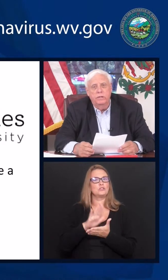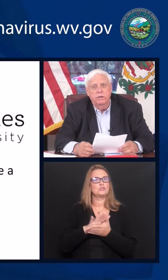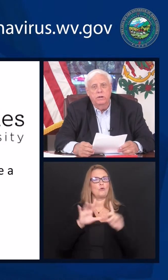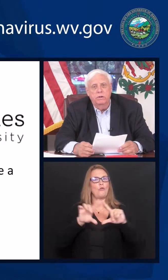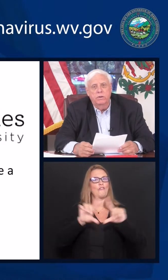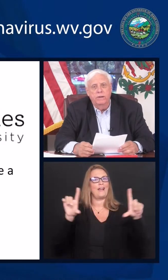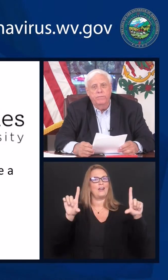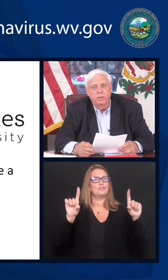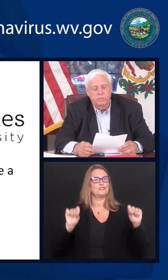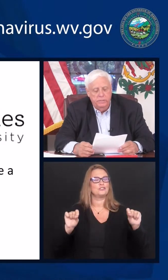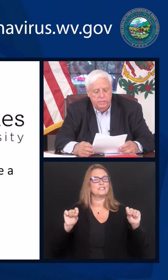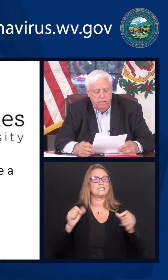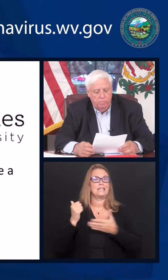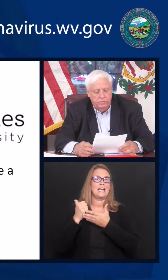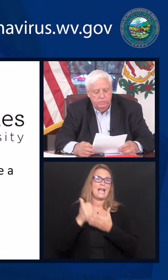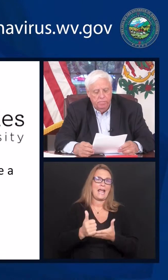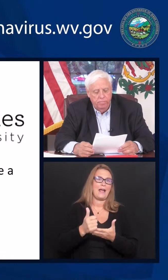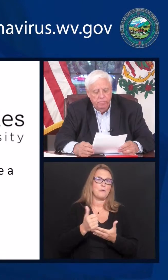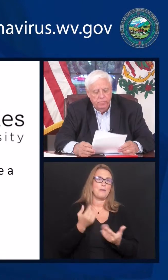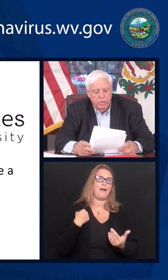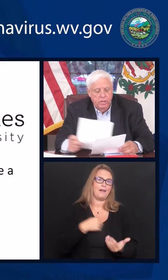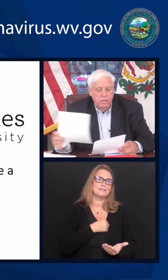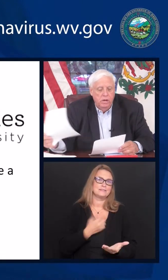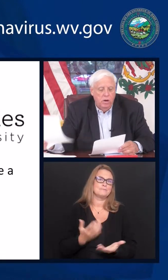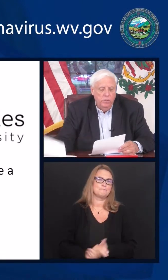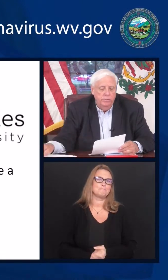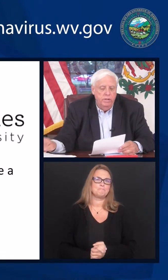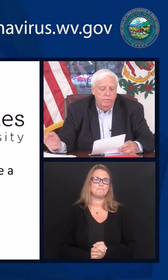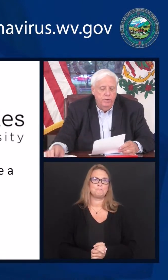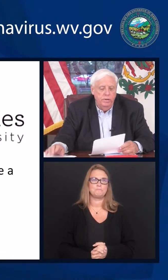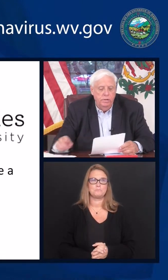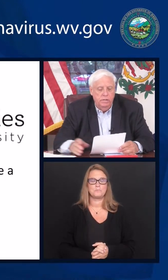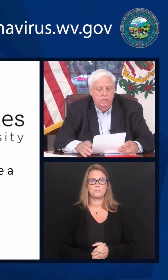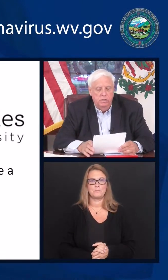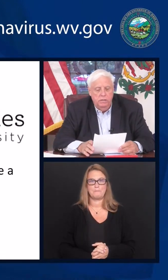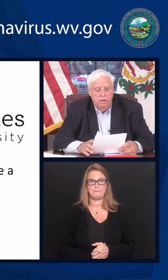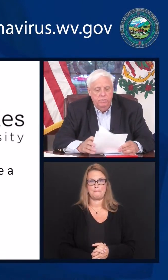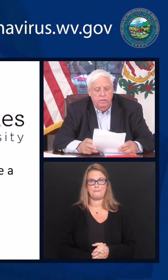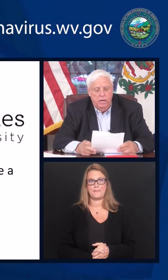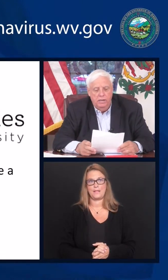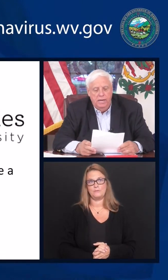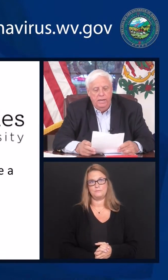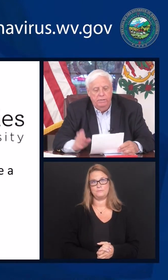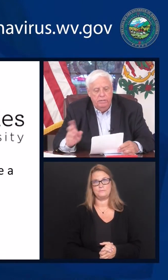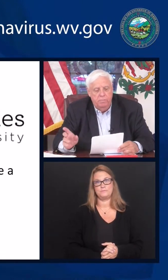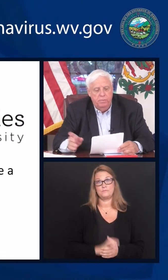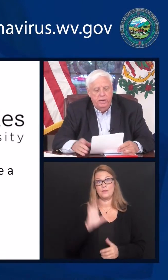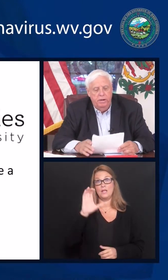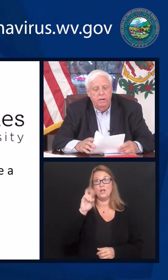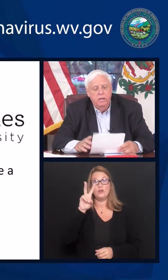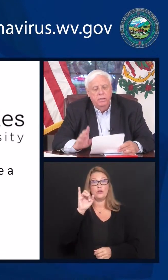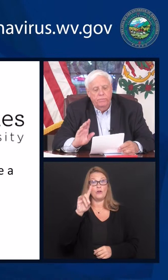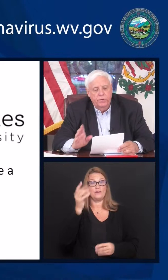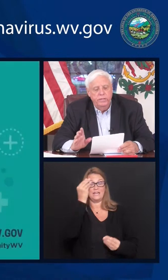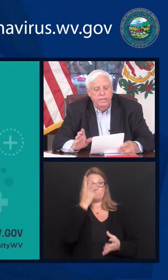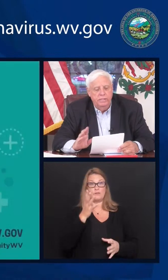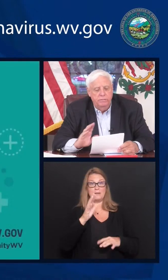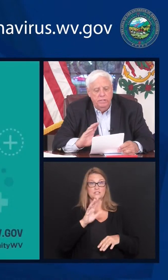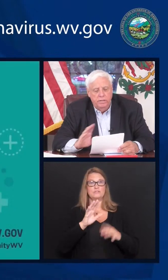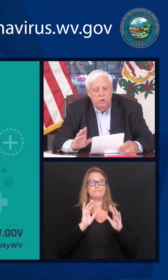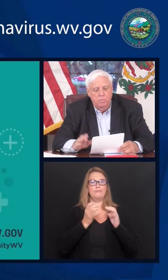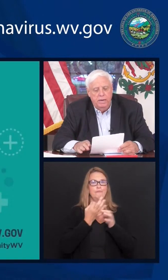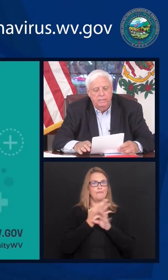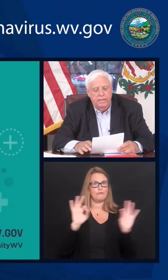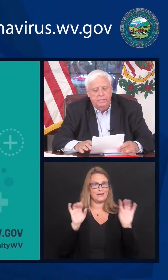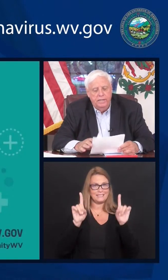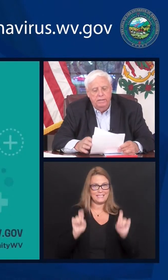was, on the grand families, just help us. All the stuff on the COVID hotline is up there. The free testing,